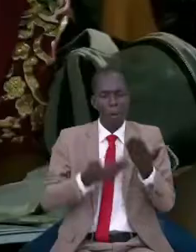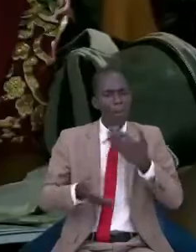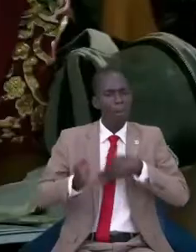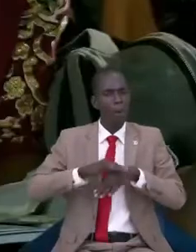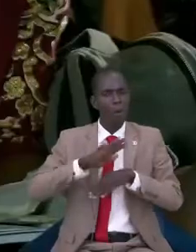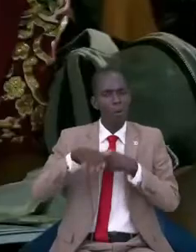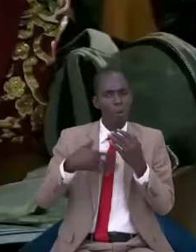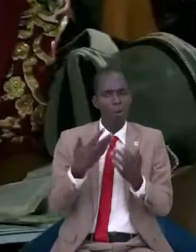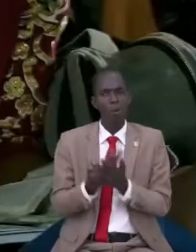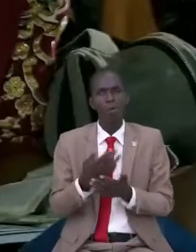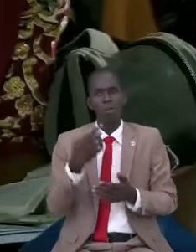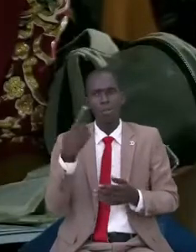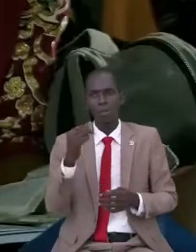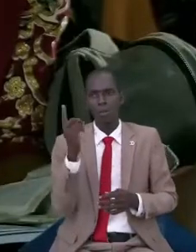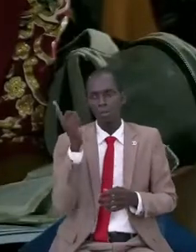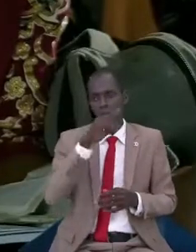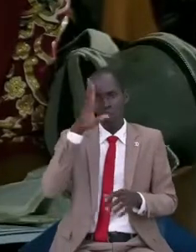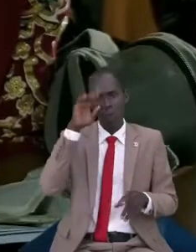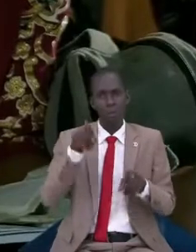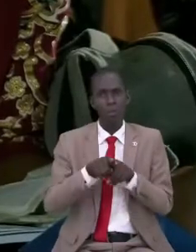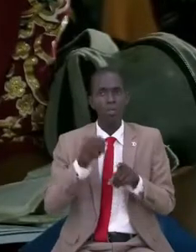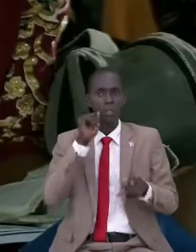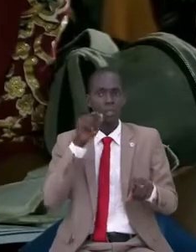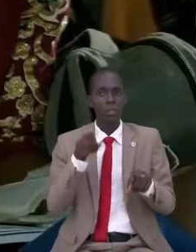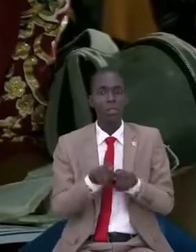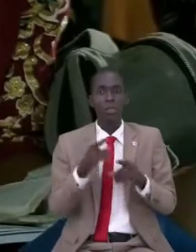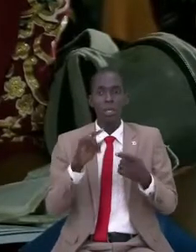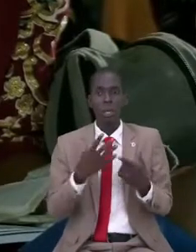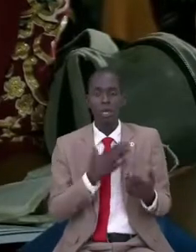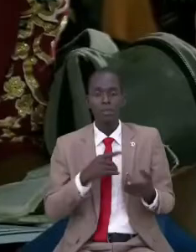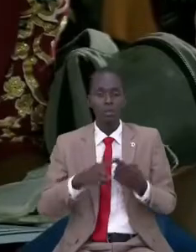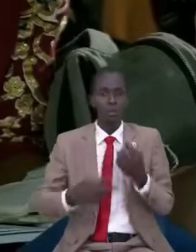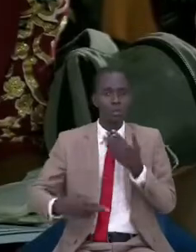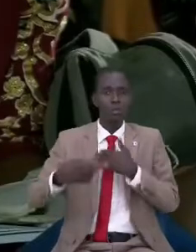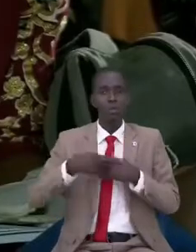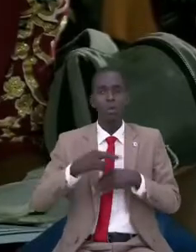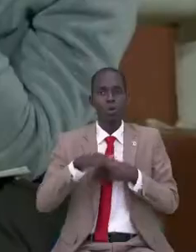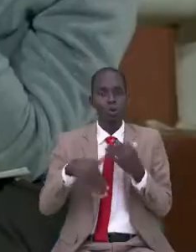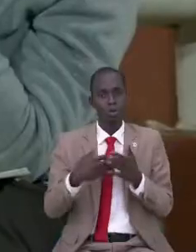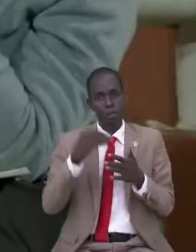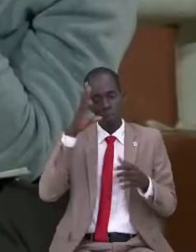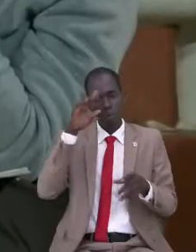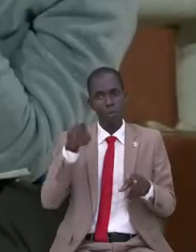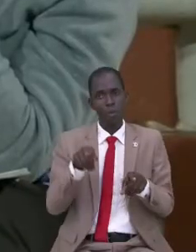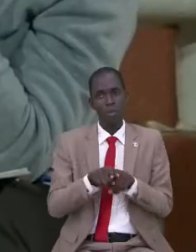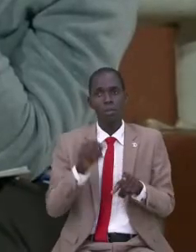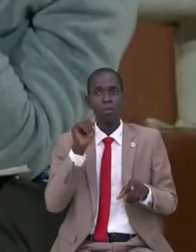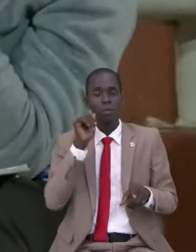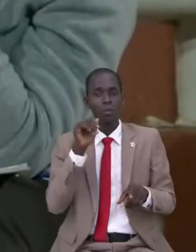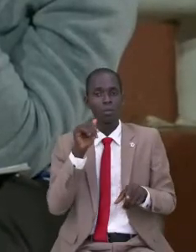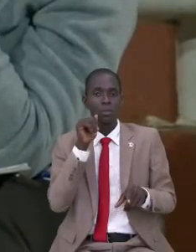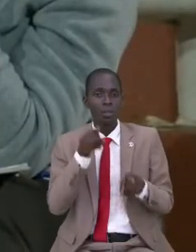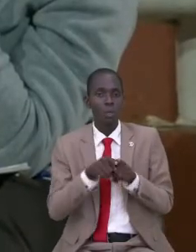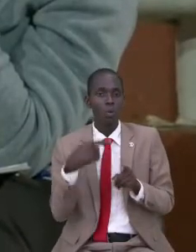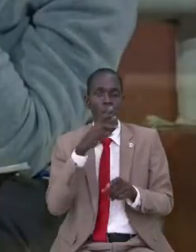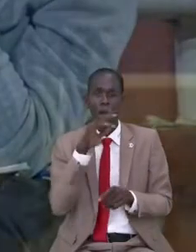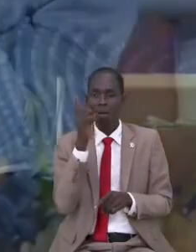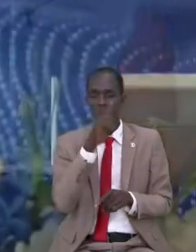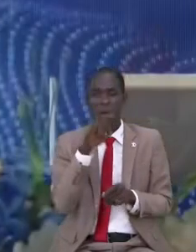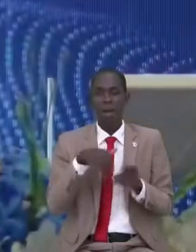brethren and to return those false brethren out of the jungle,